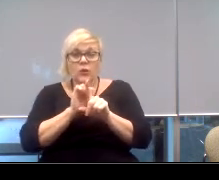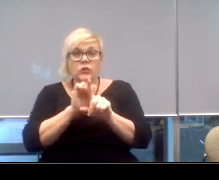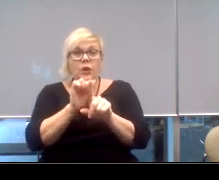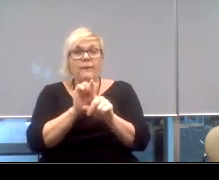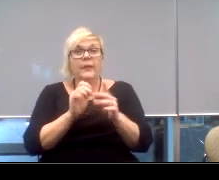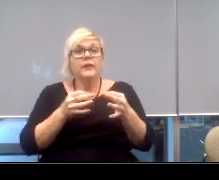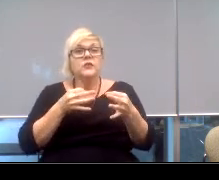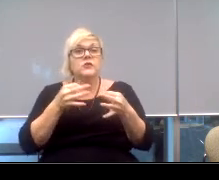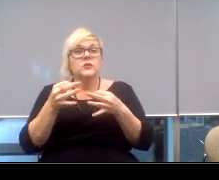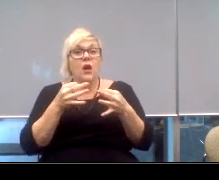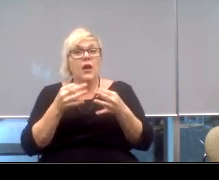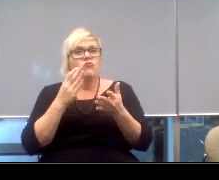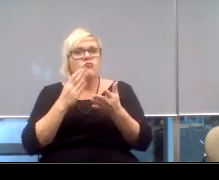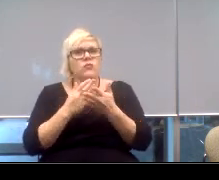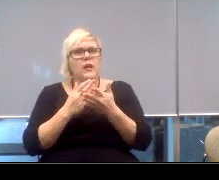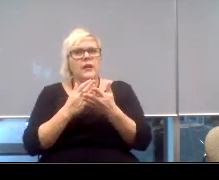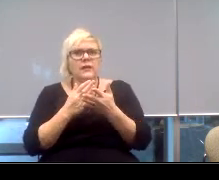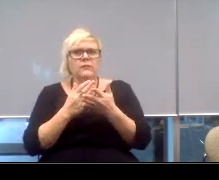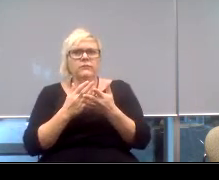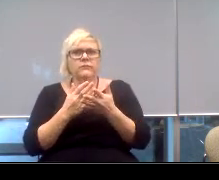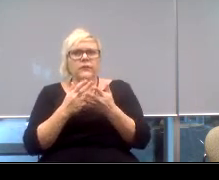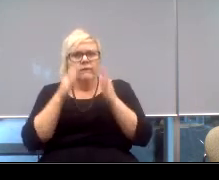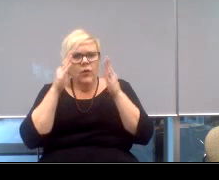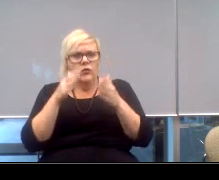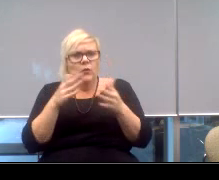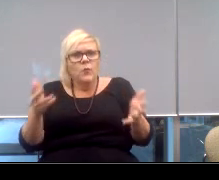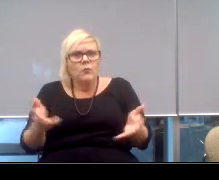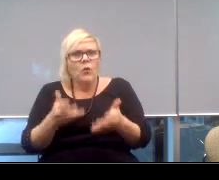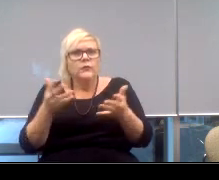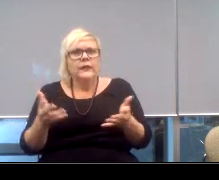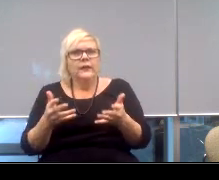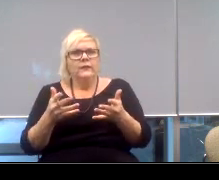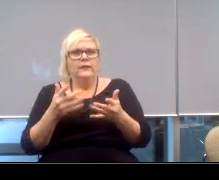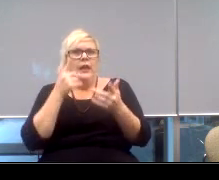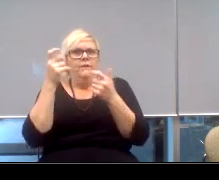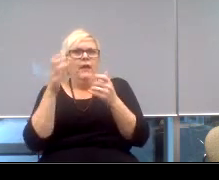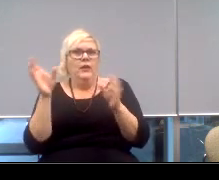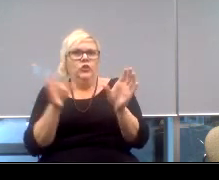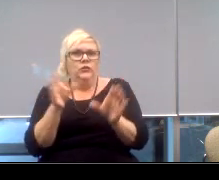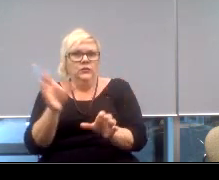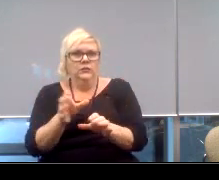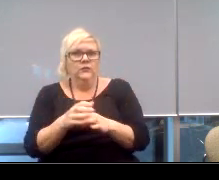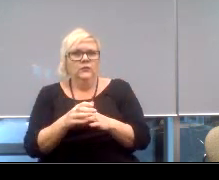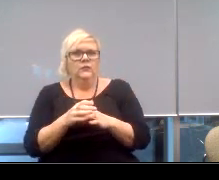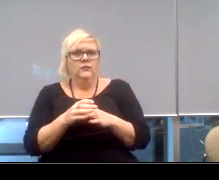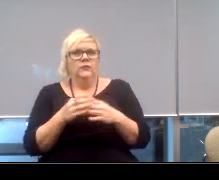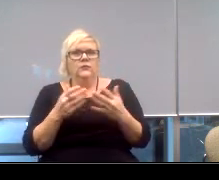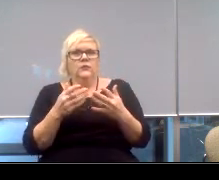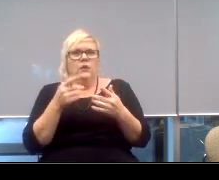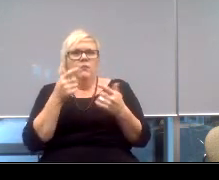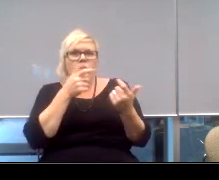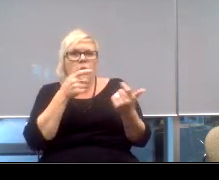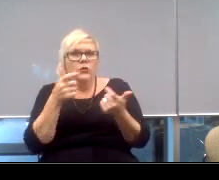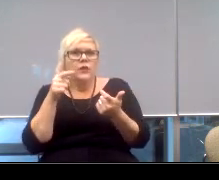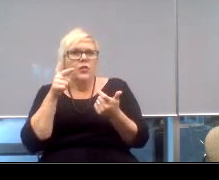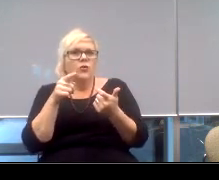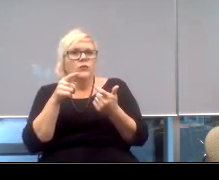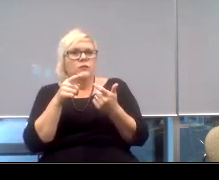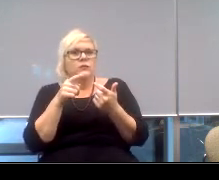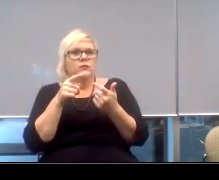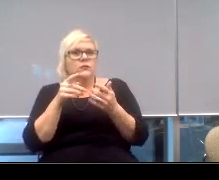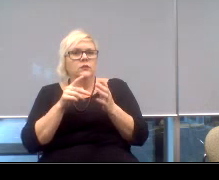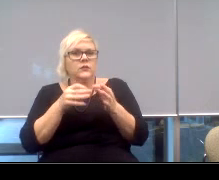in promoting innovation. Changes in the way supports can be delivered, the design of dwellings, and how technology